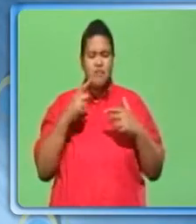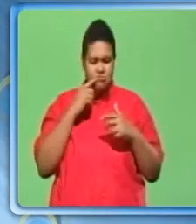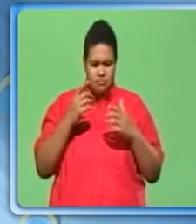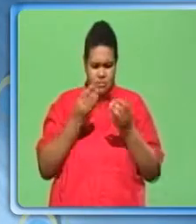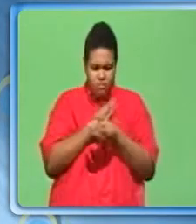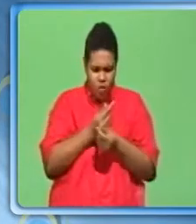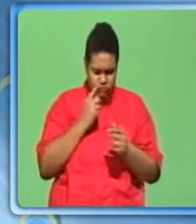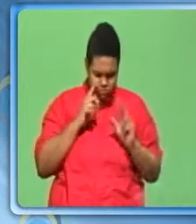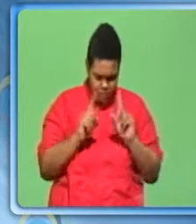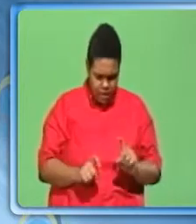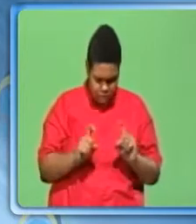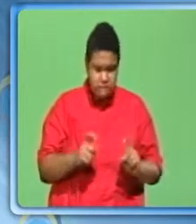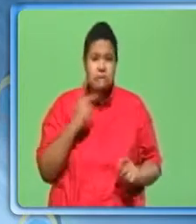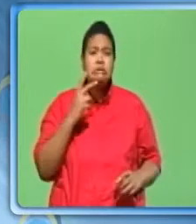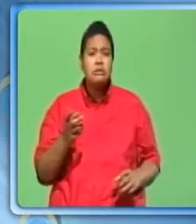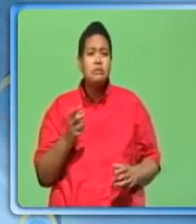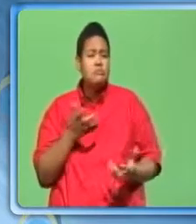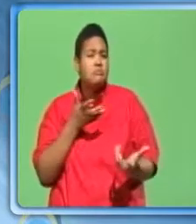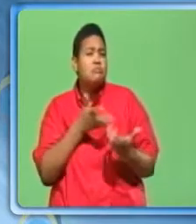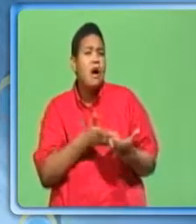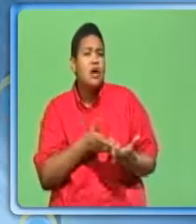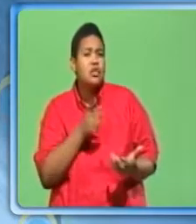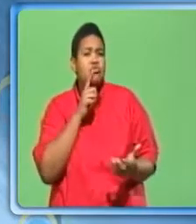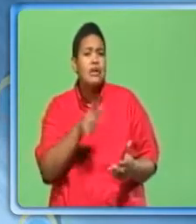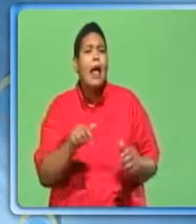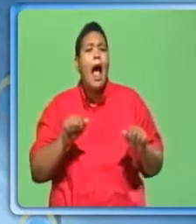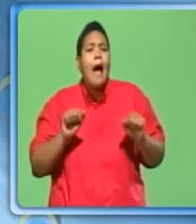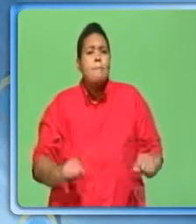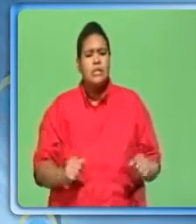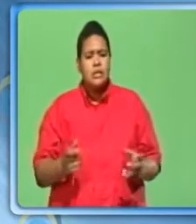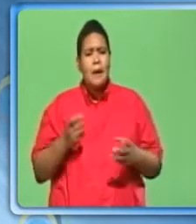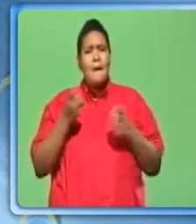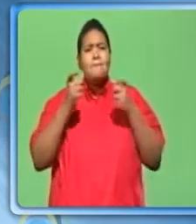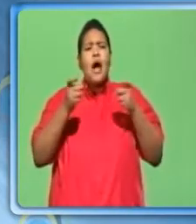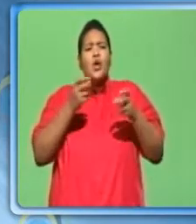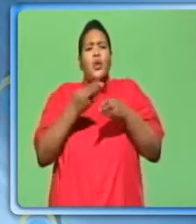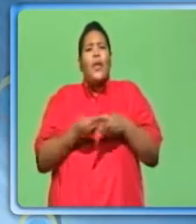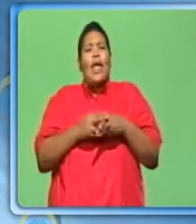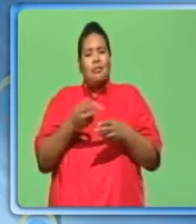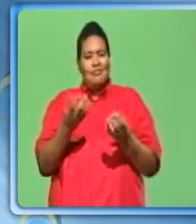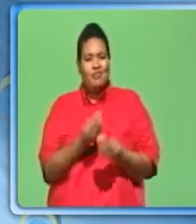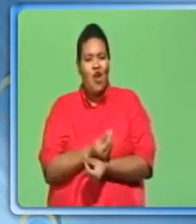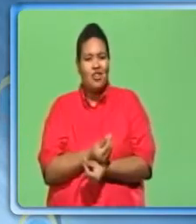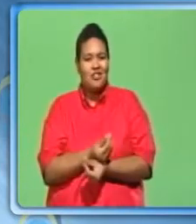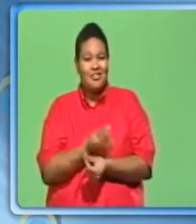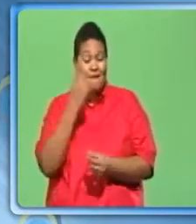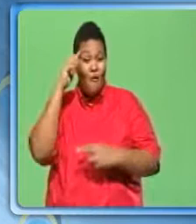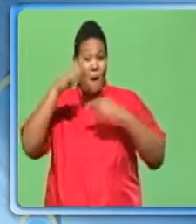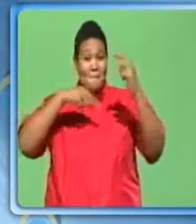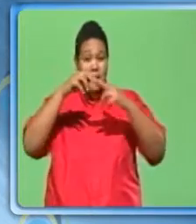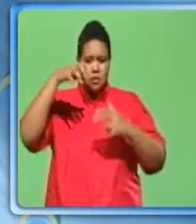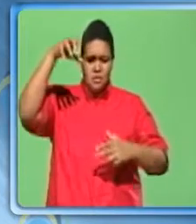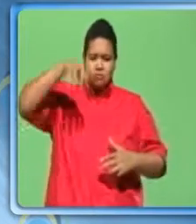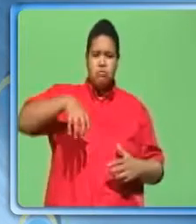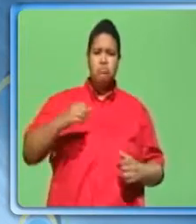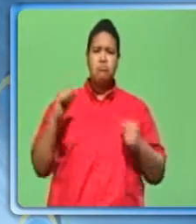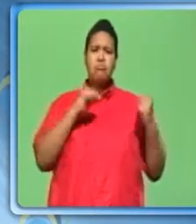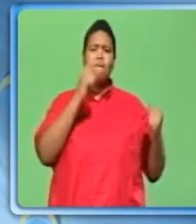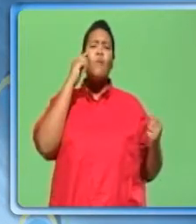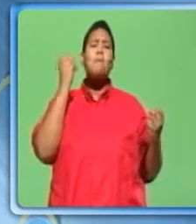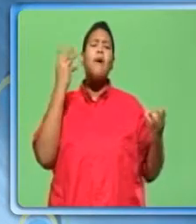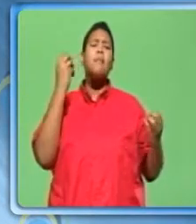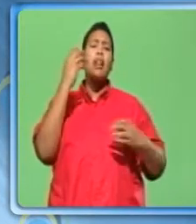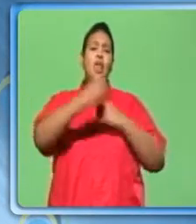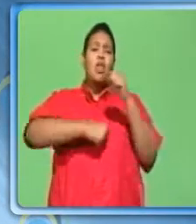tests to determine the nature and load-bearing capacity of the soil. For a building to remain firm for several years